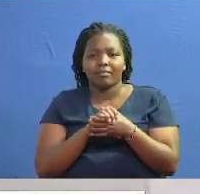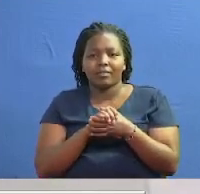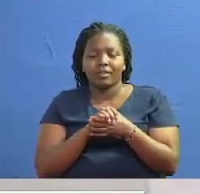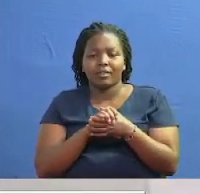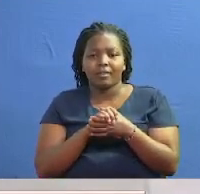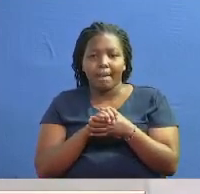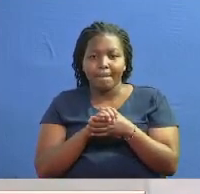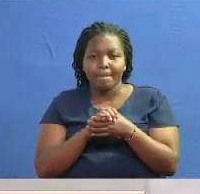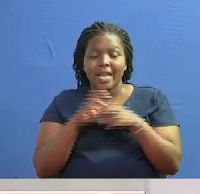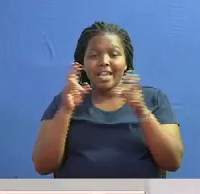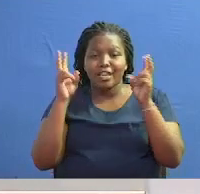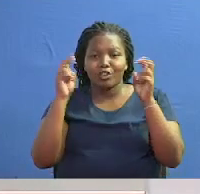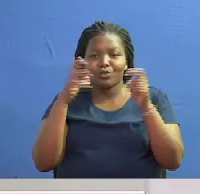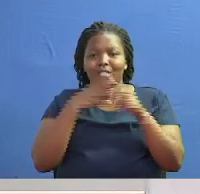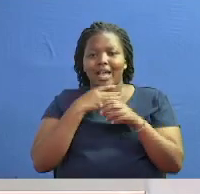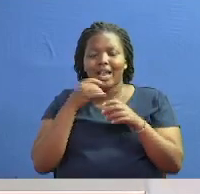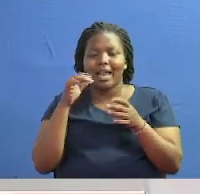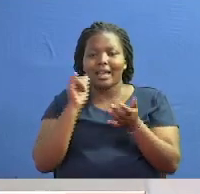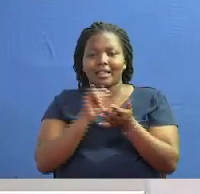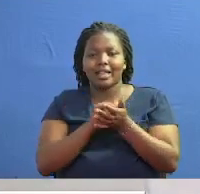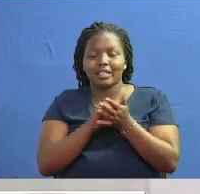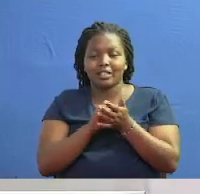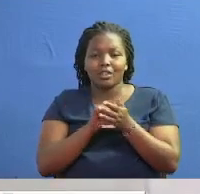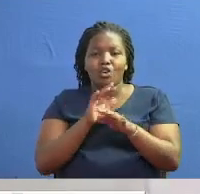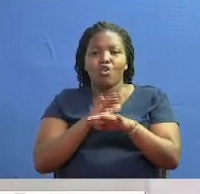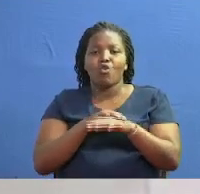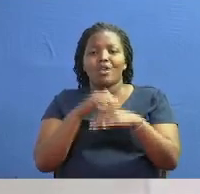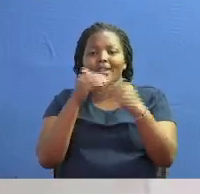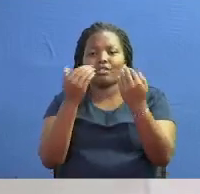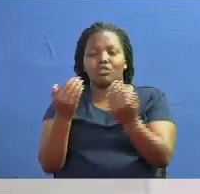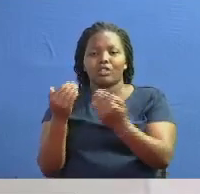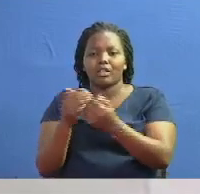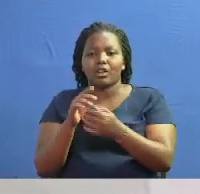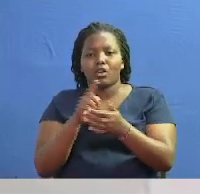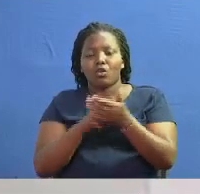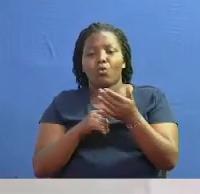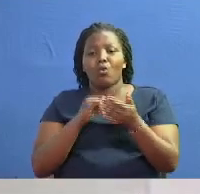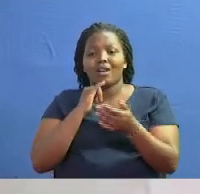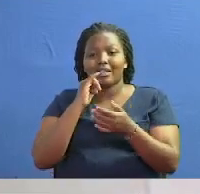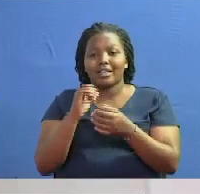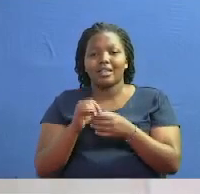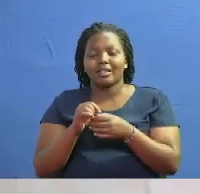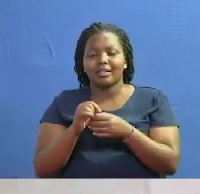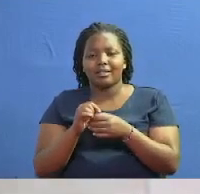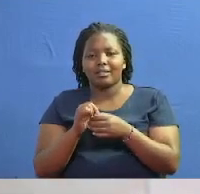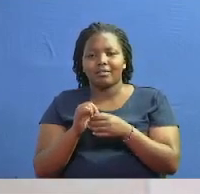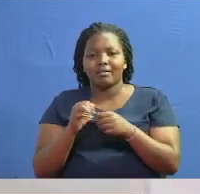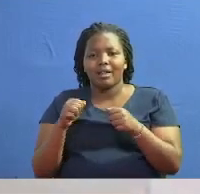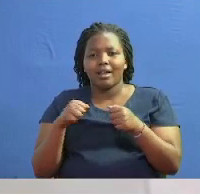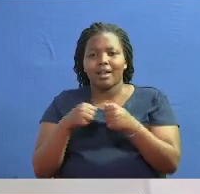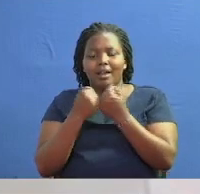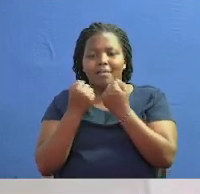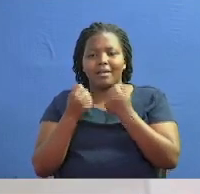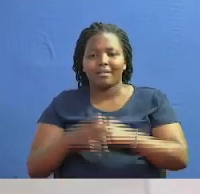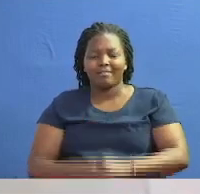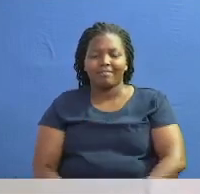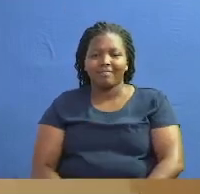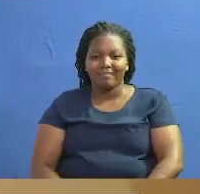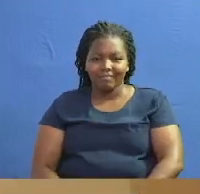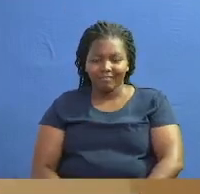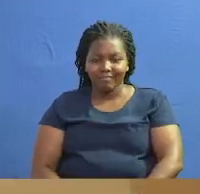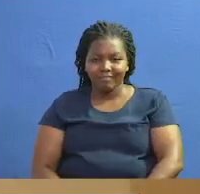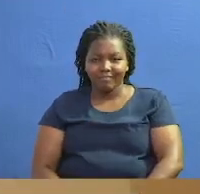kind of issues, and especially on children, what is the factors on the ground? What is happening?